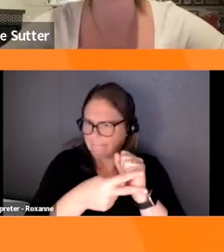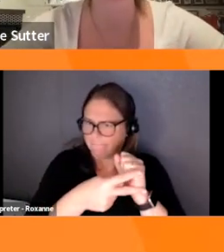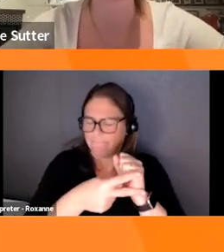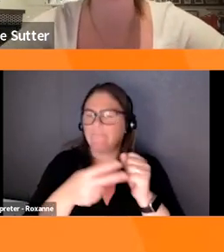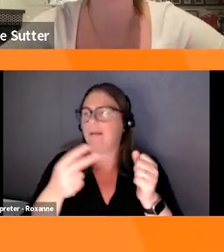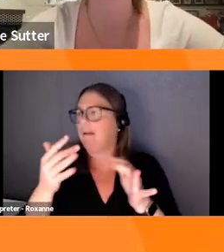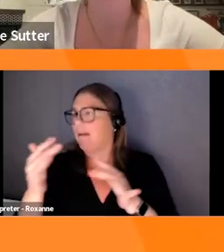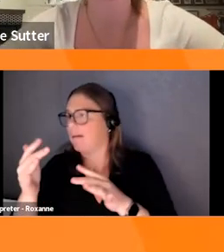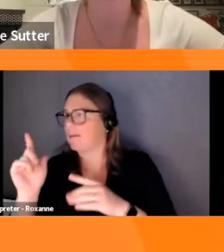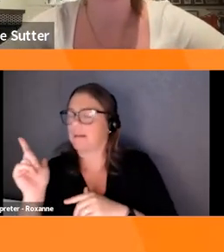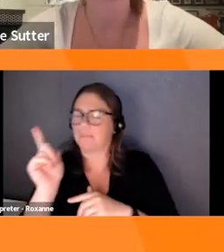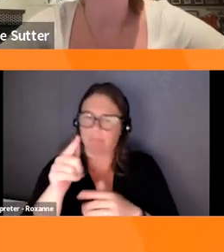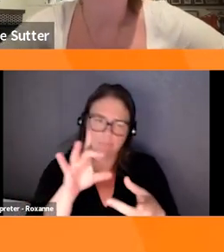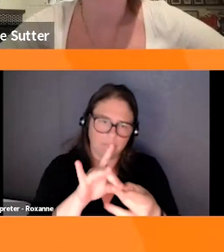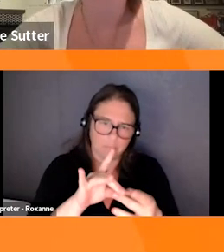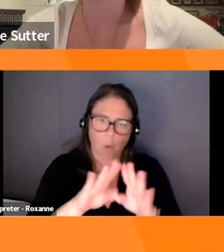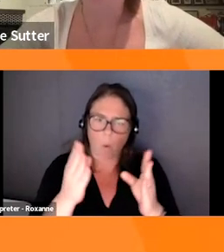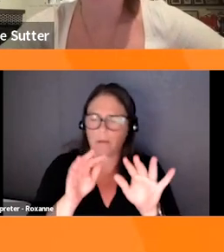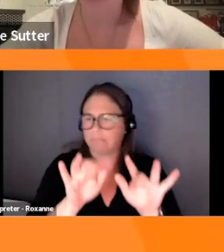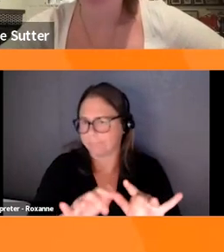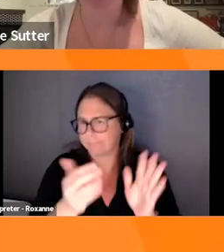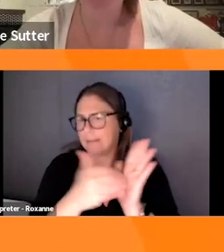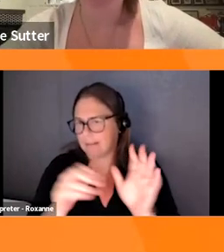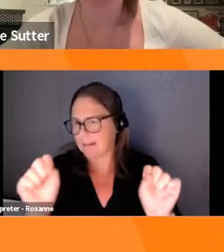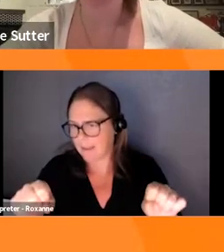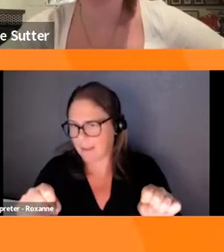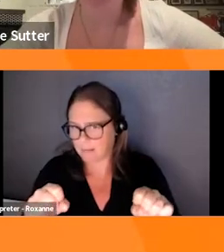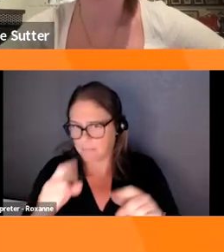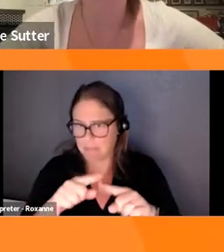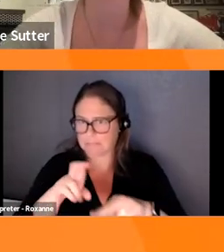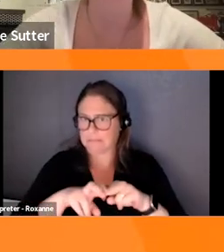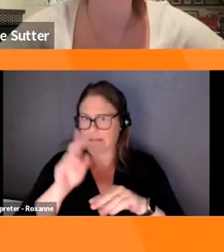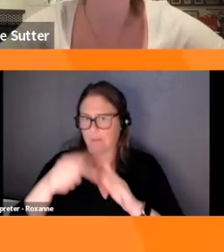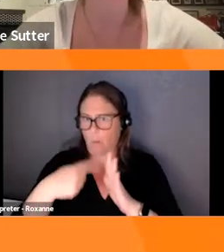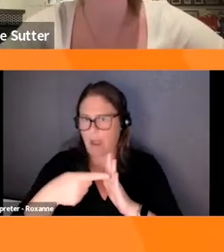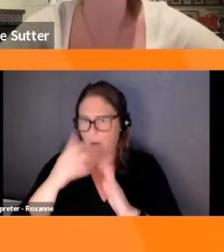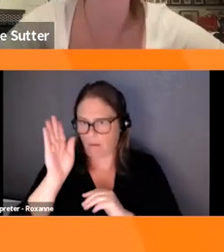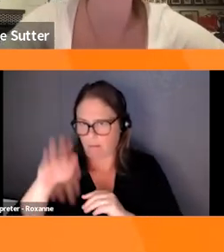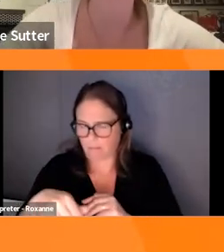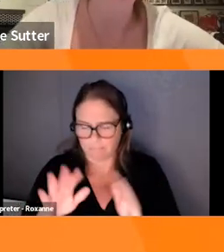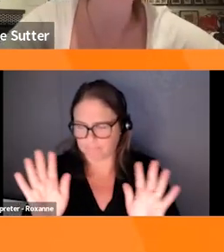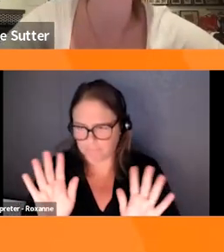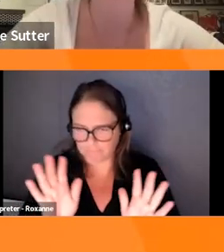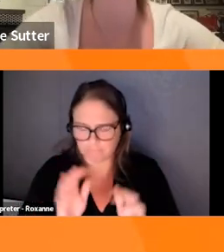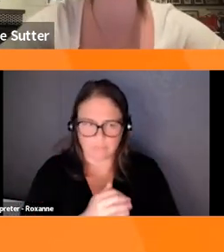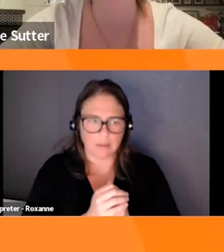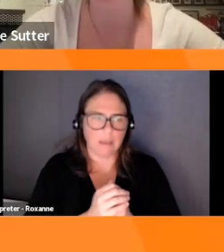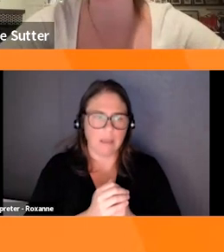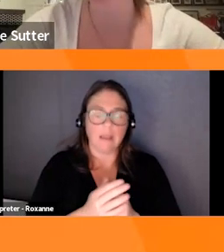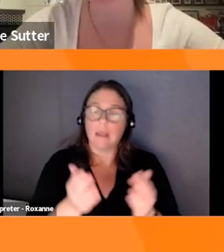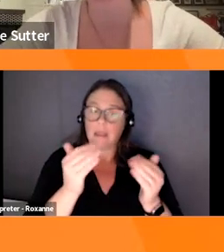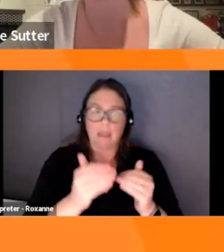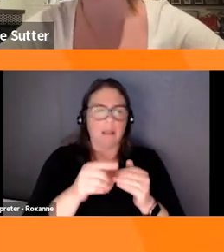management questions, supplies questions. So there is that question about the sustainable